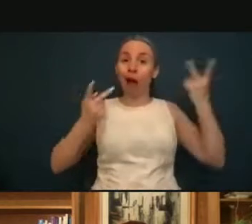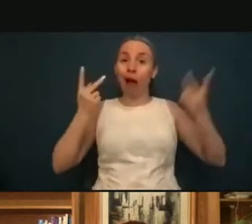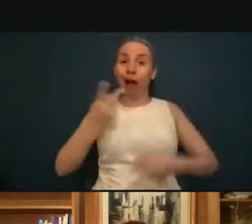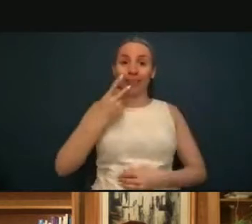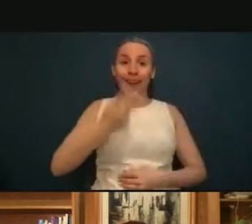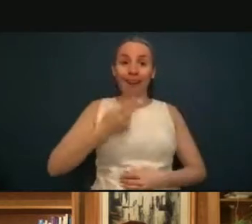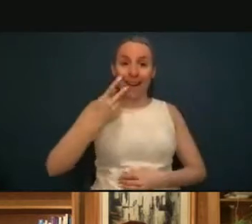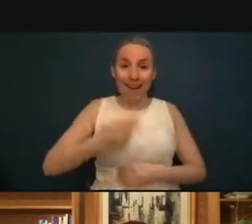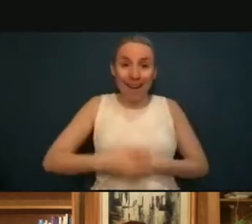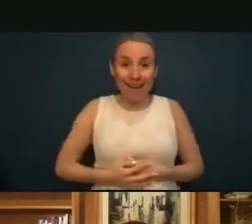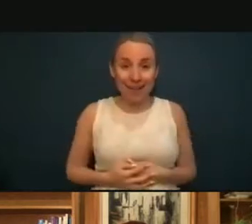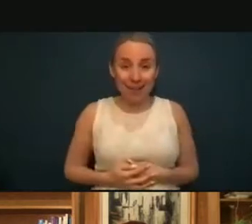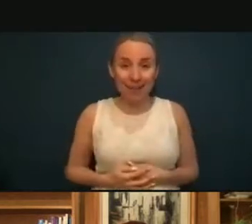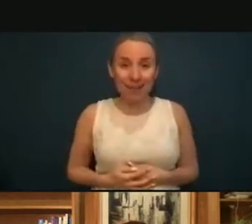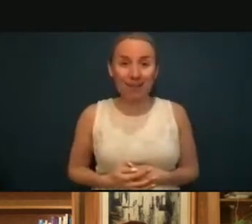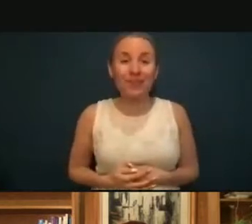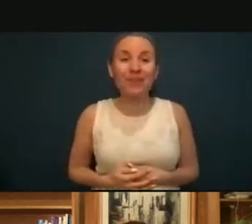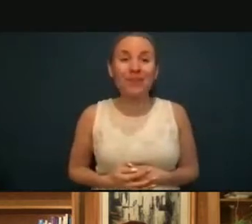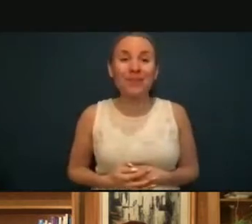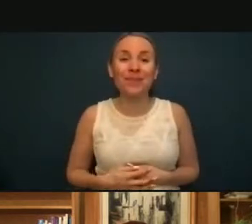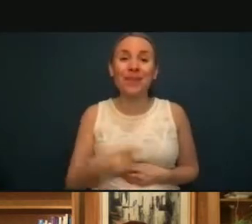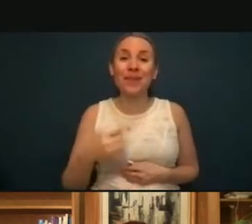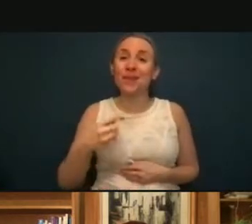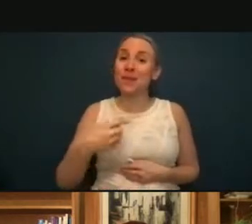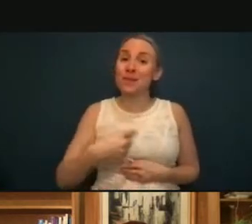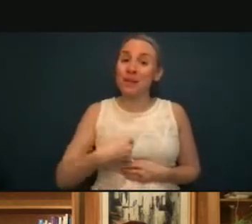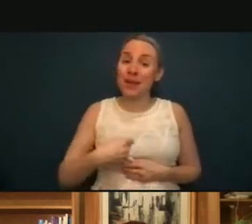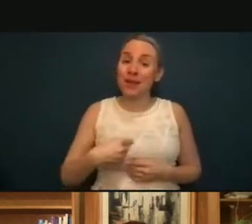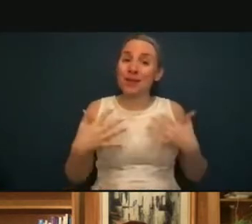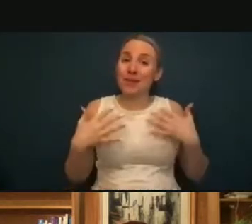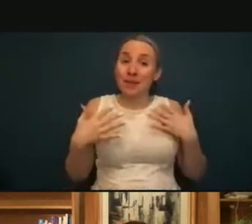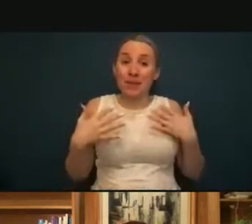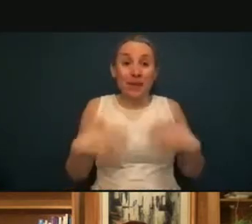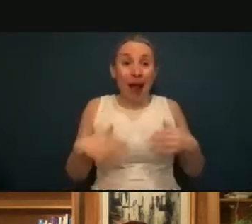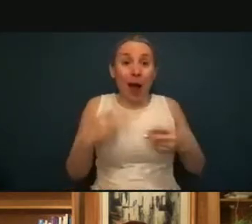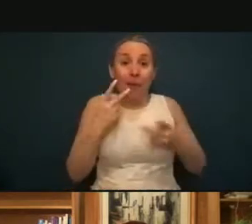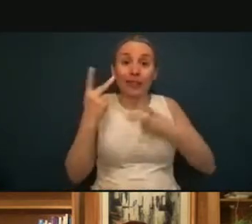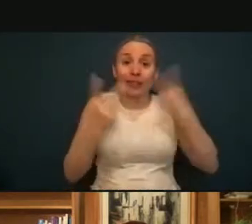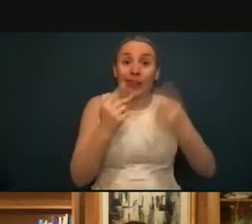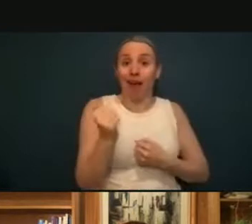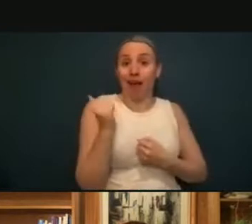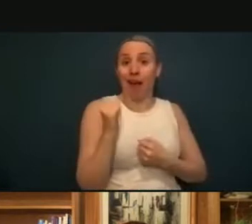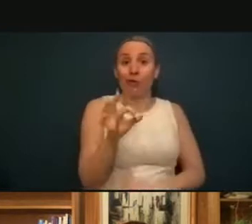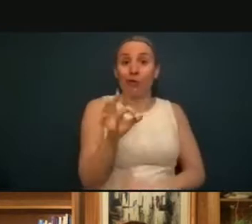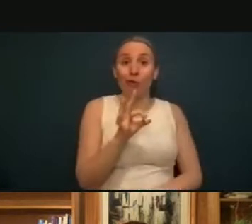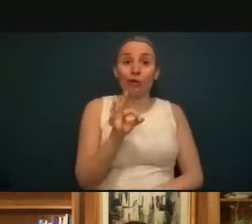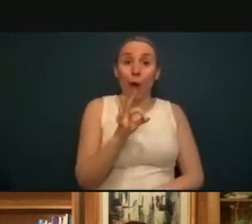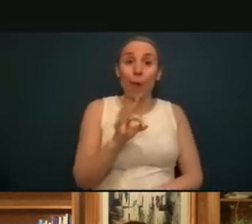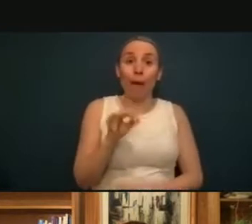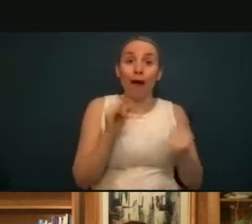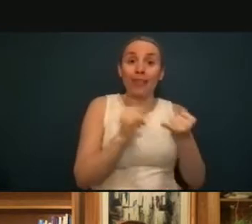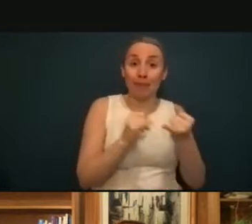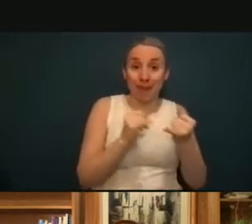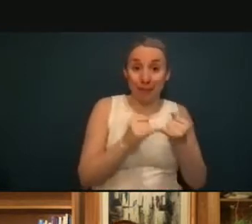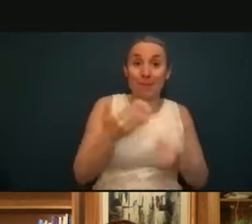great opportunity to sing last September and October with